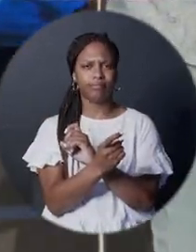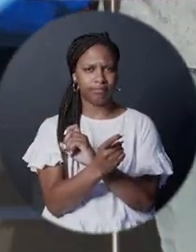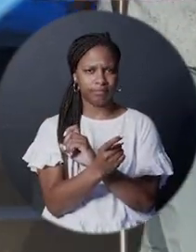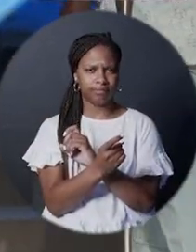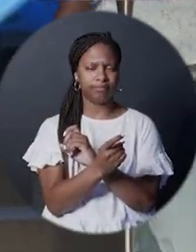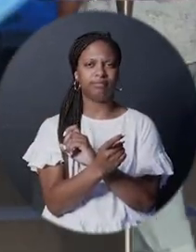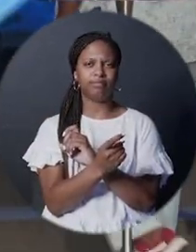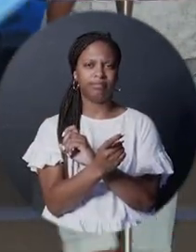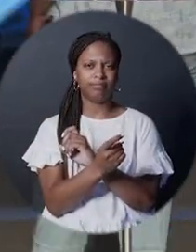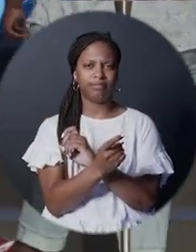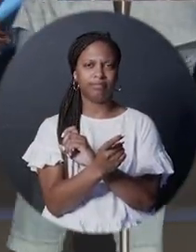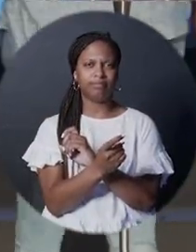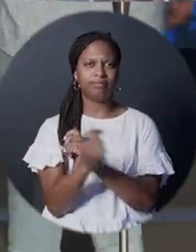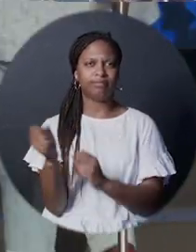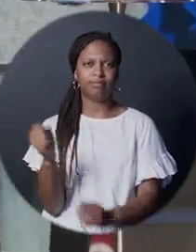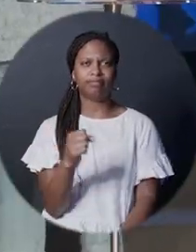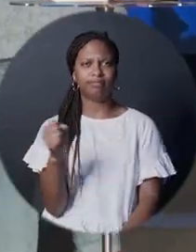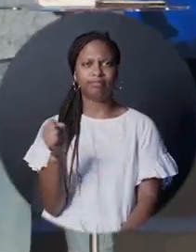change.